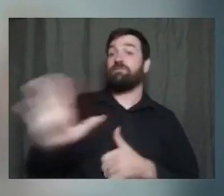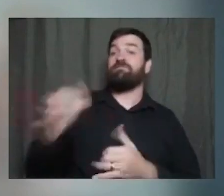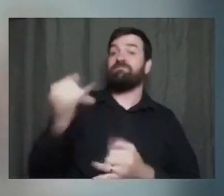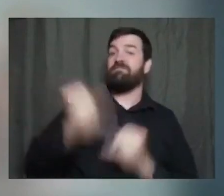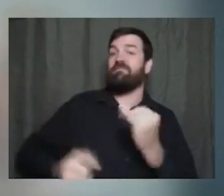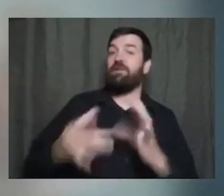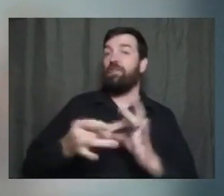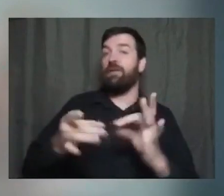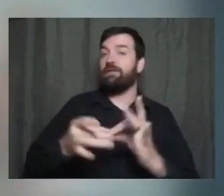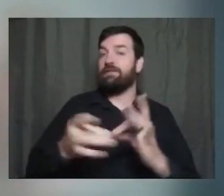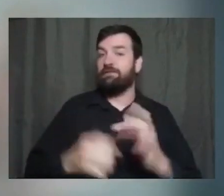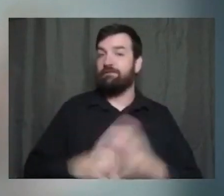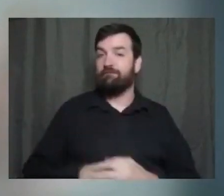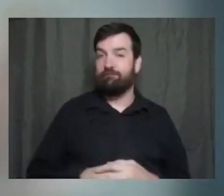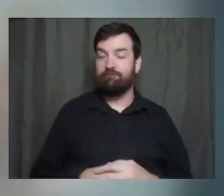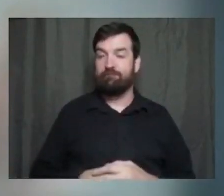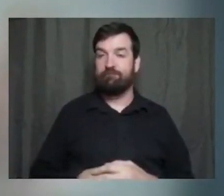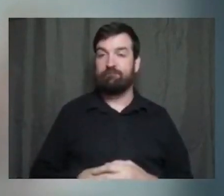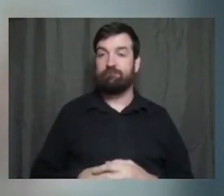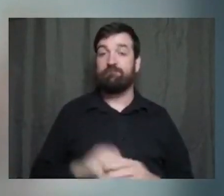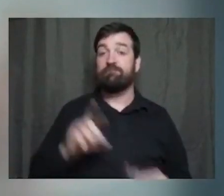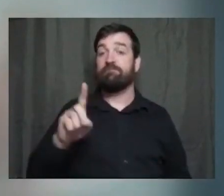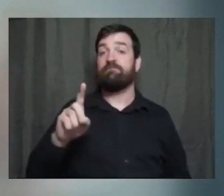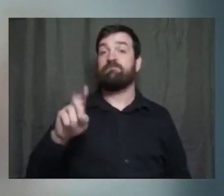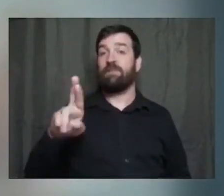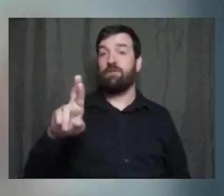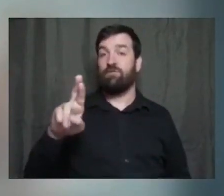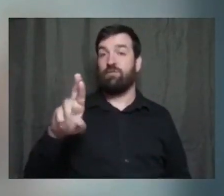and then with Dr. Myers. Chelsey.